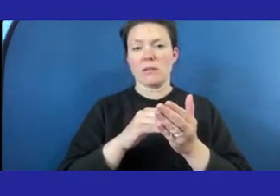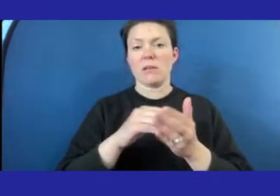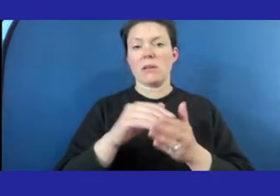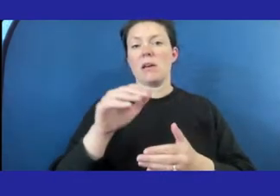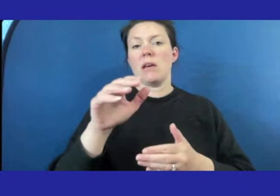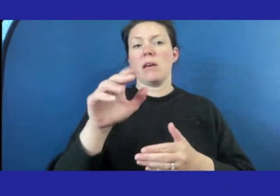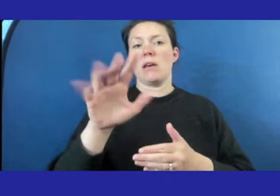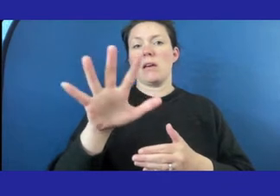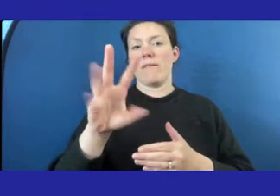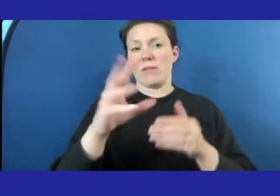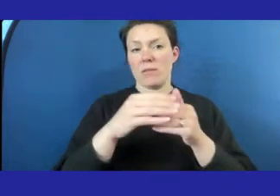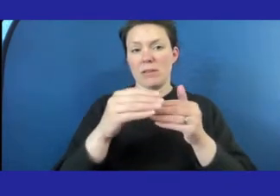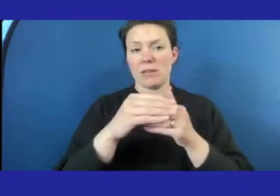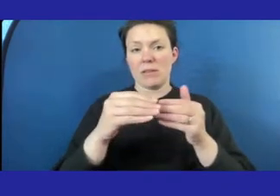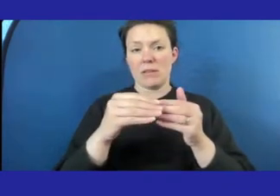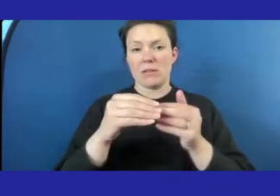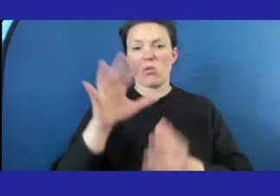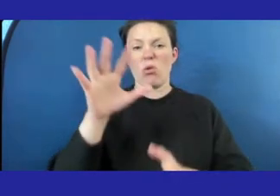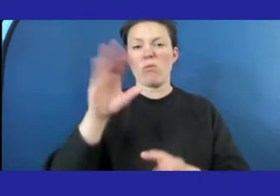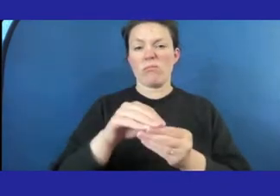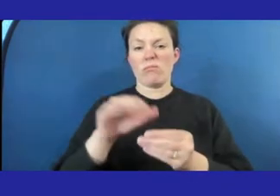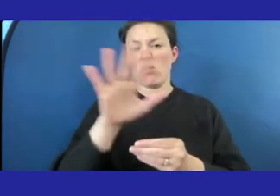$1,364,056,